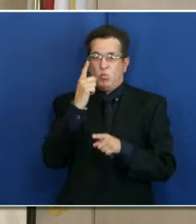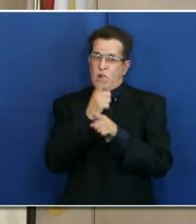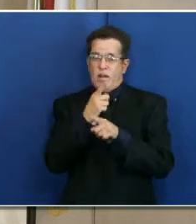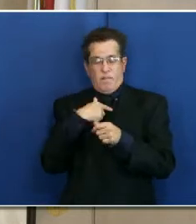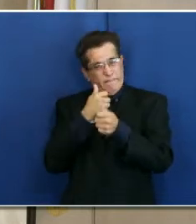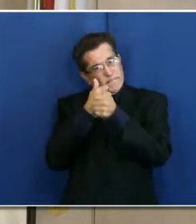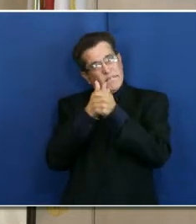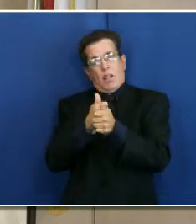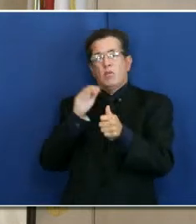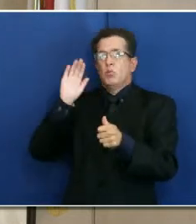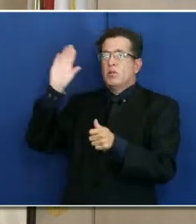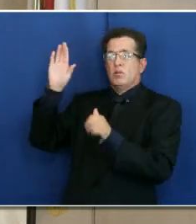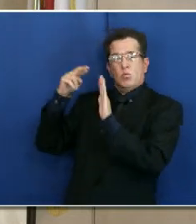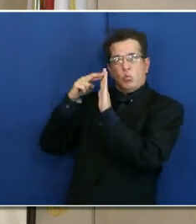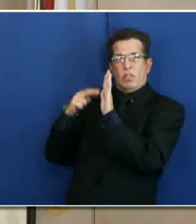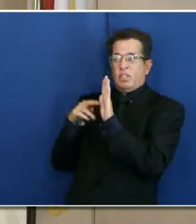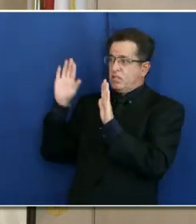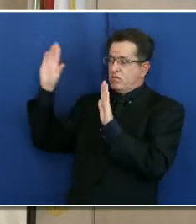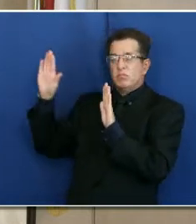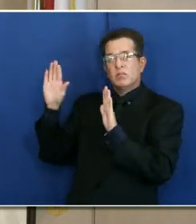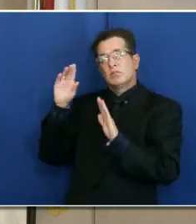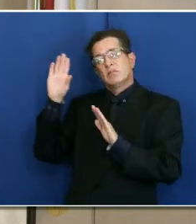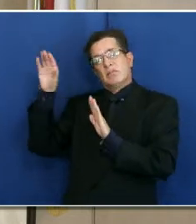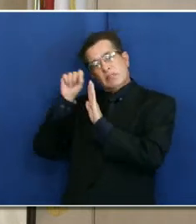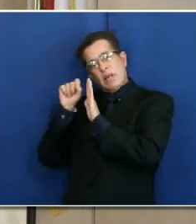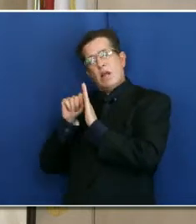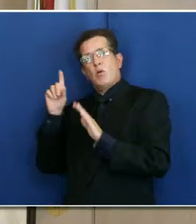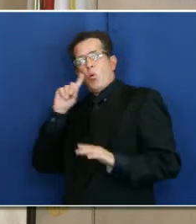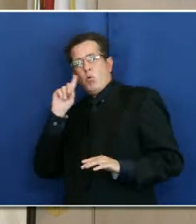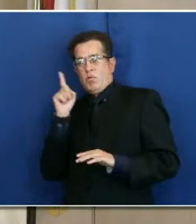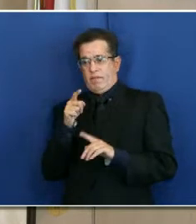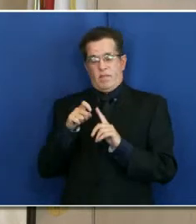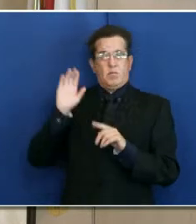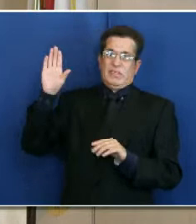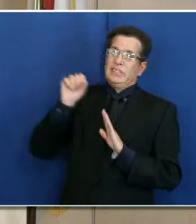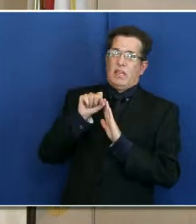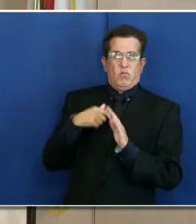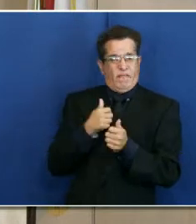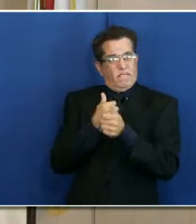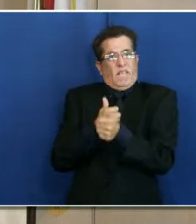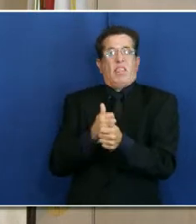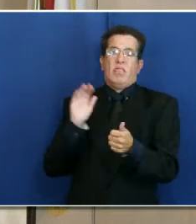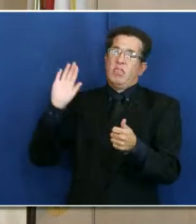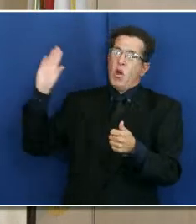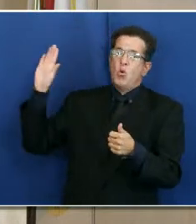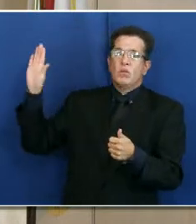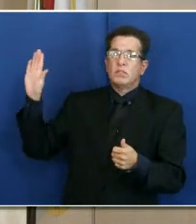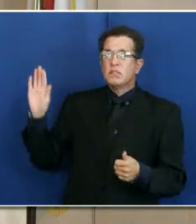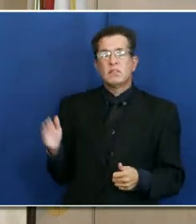abiding by the guidelines as given to us from the state. So again,